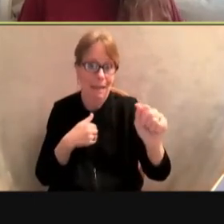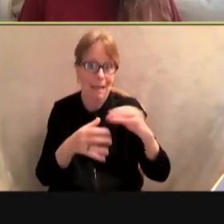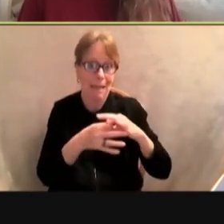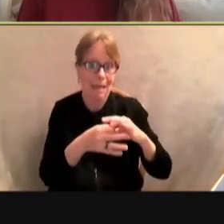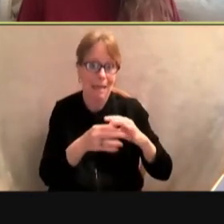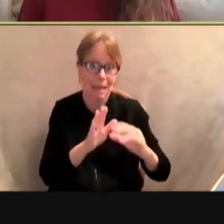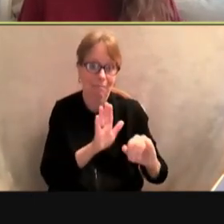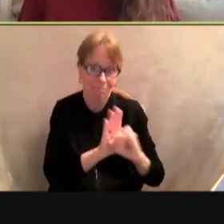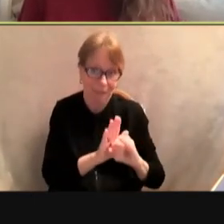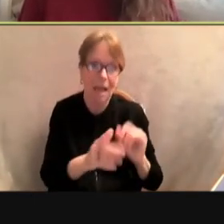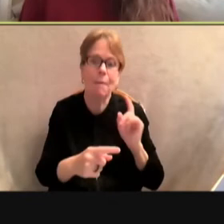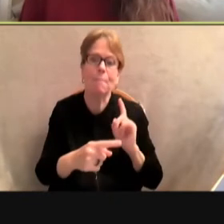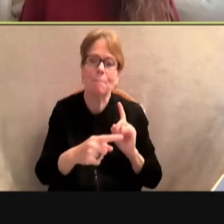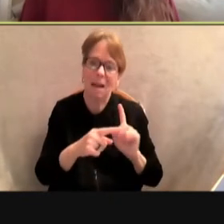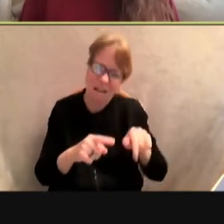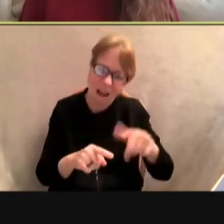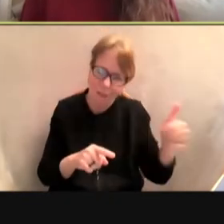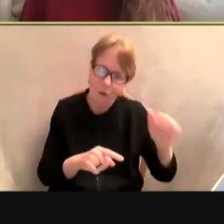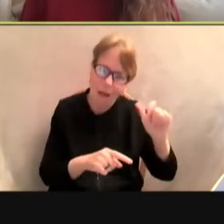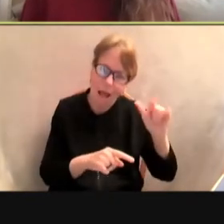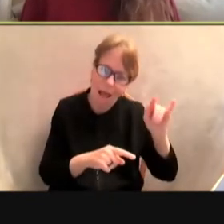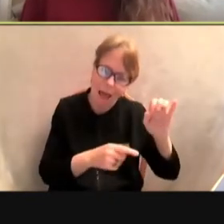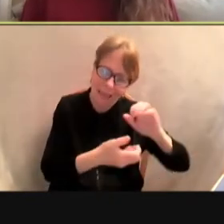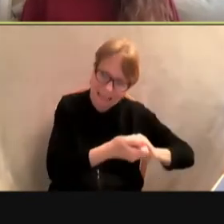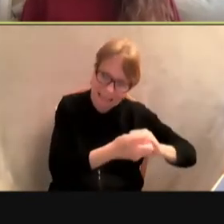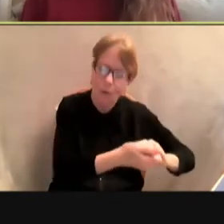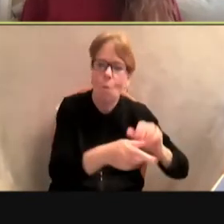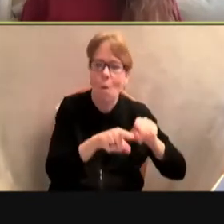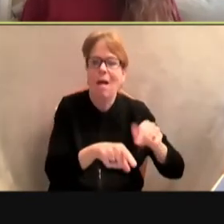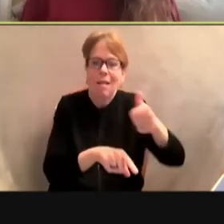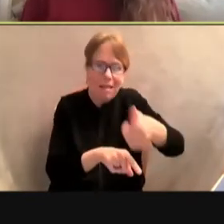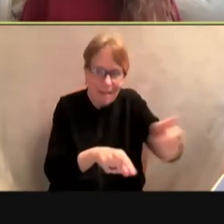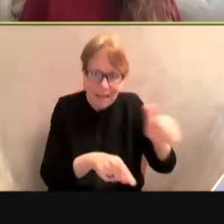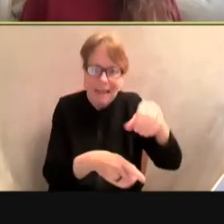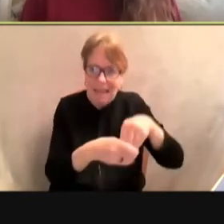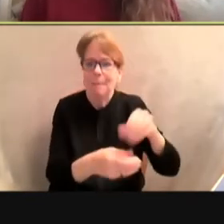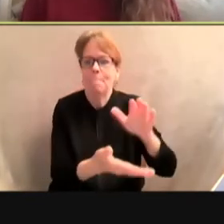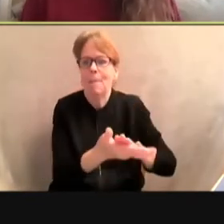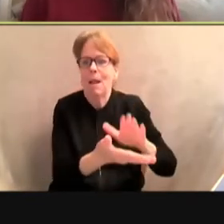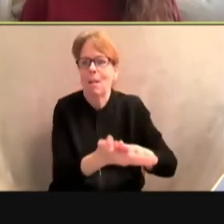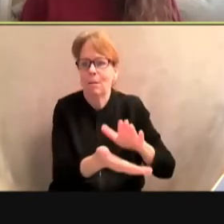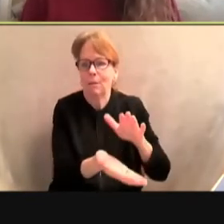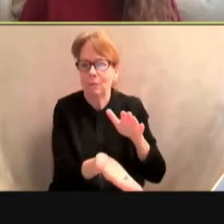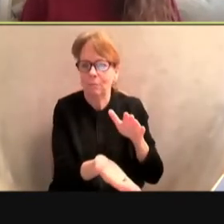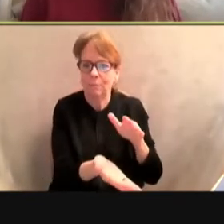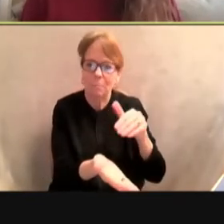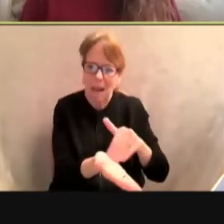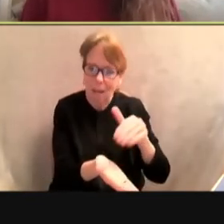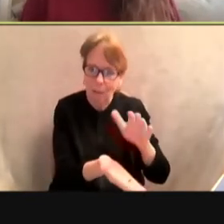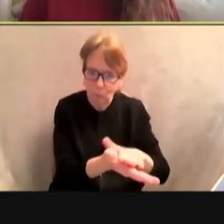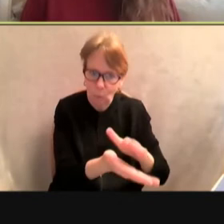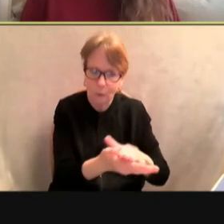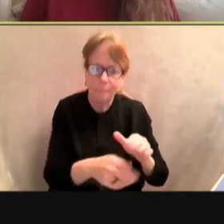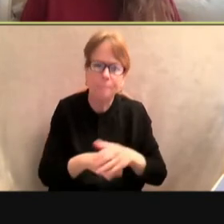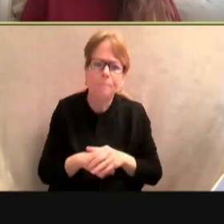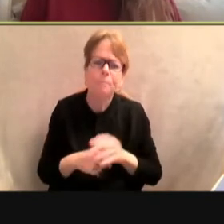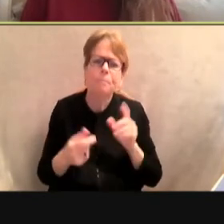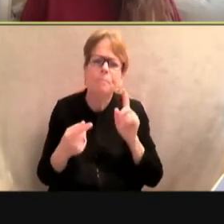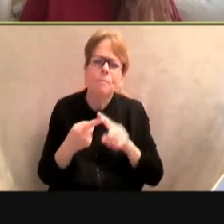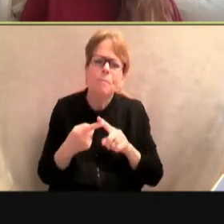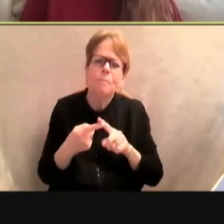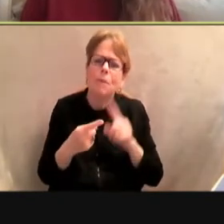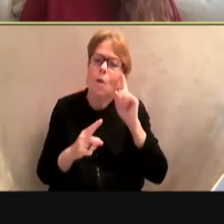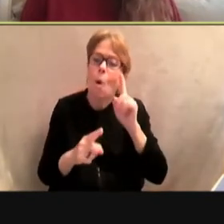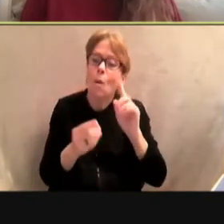school. So Hatched has two main goals. The first is to increase visibility and representation for people